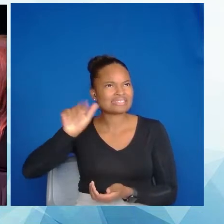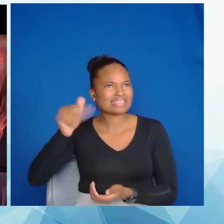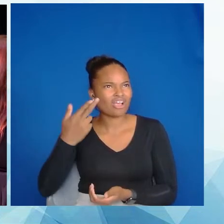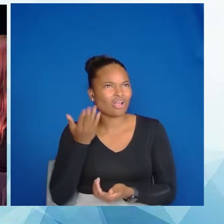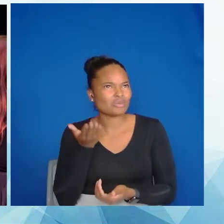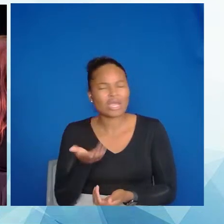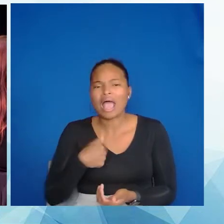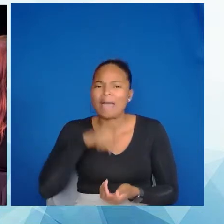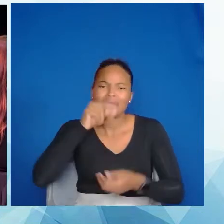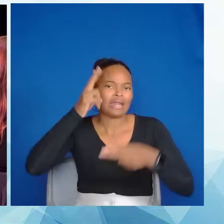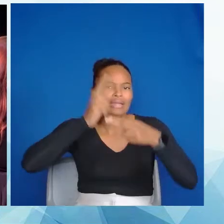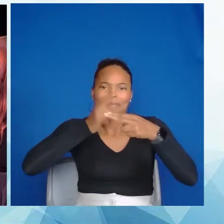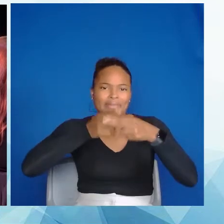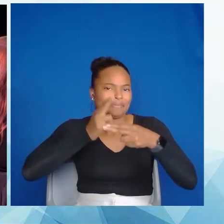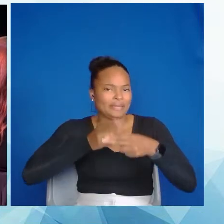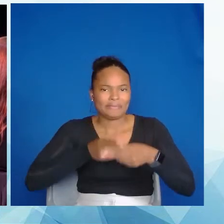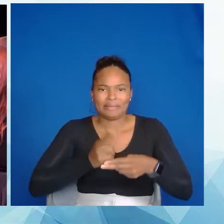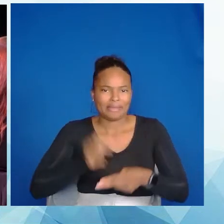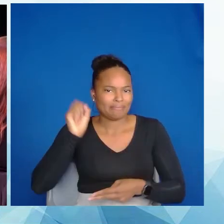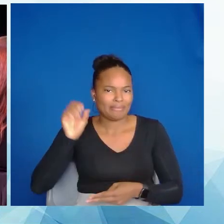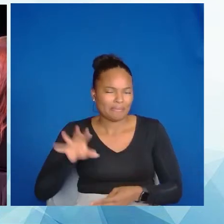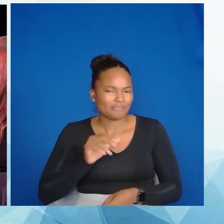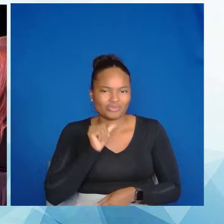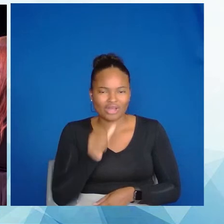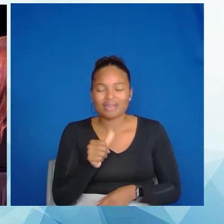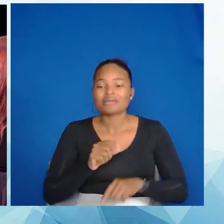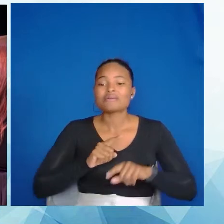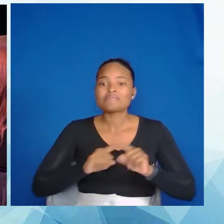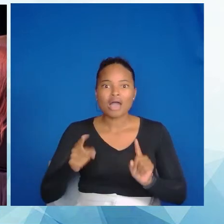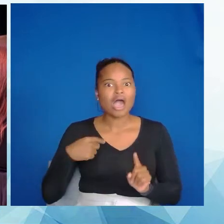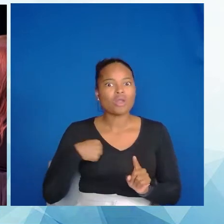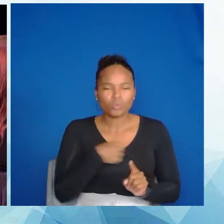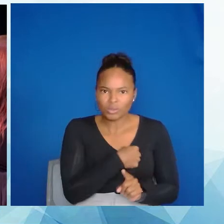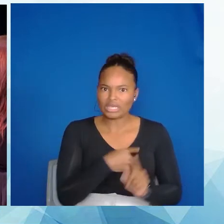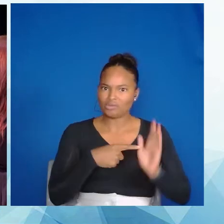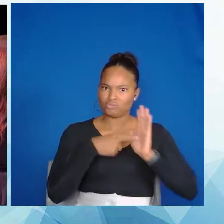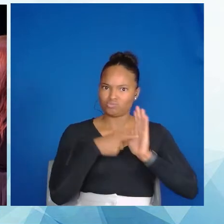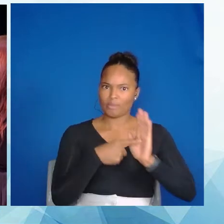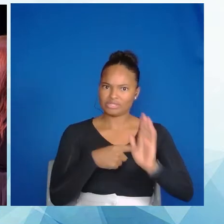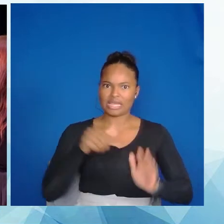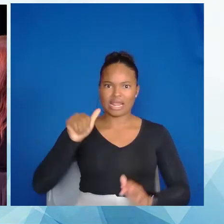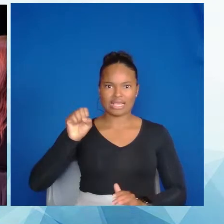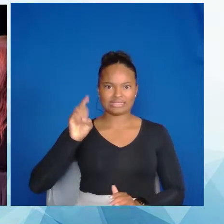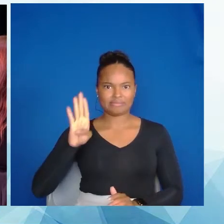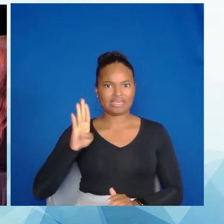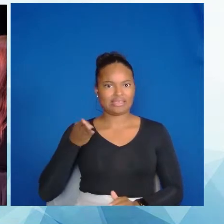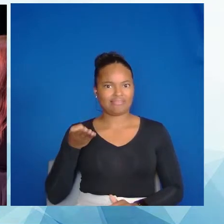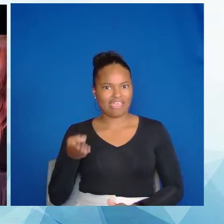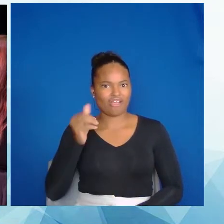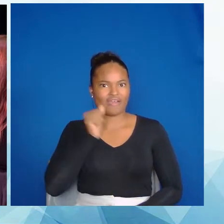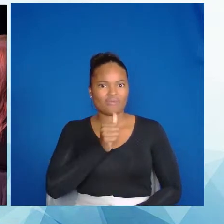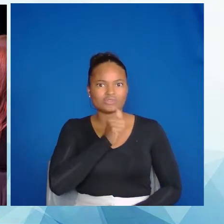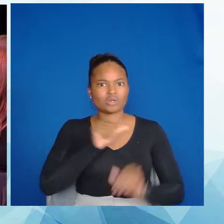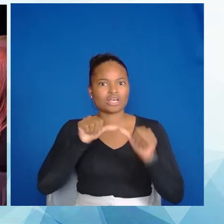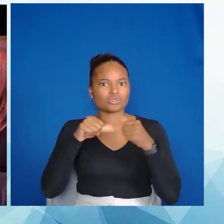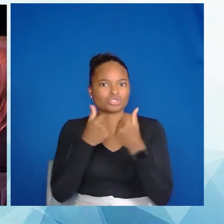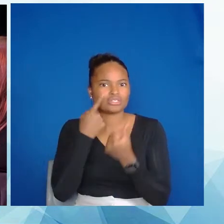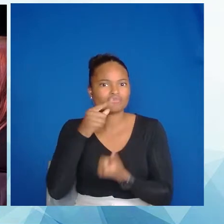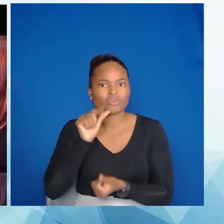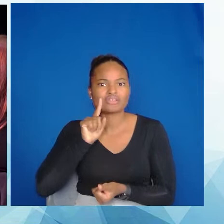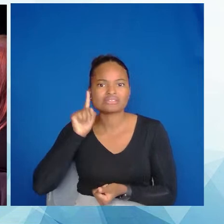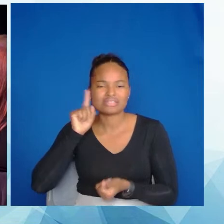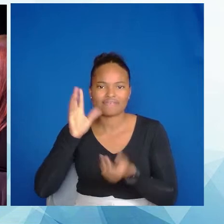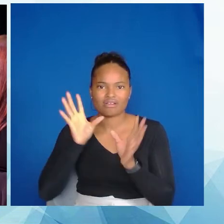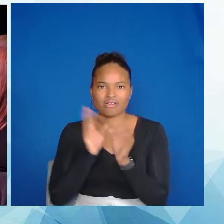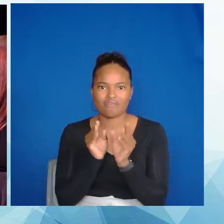gonna name all of the names, but we were well represented at the Arizona Association for the Deaf conference. It